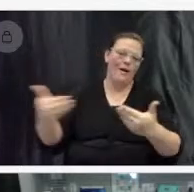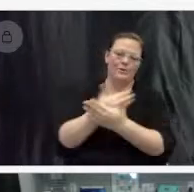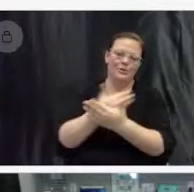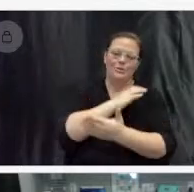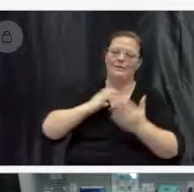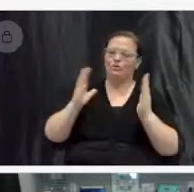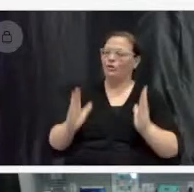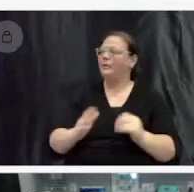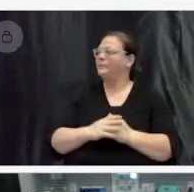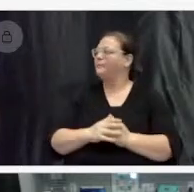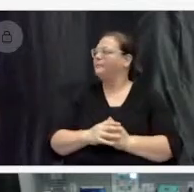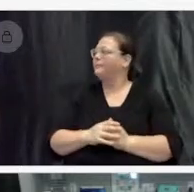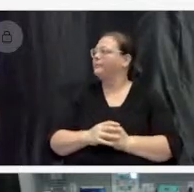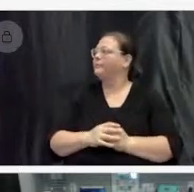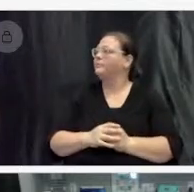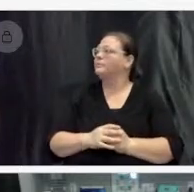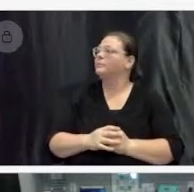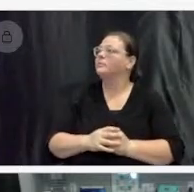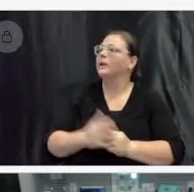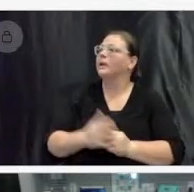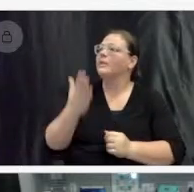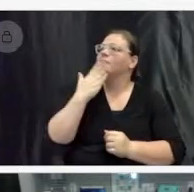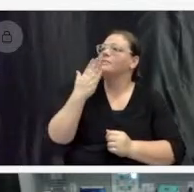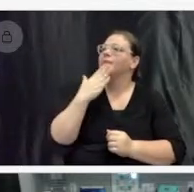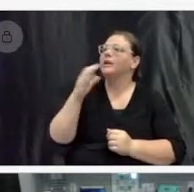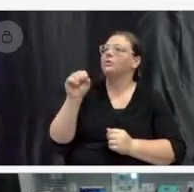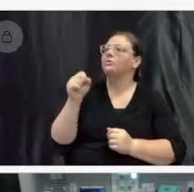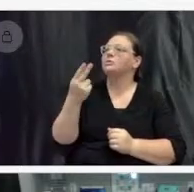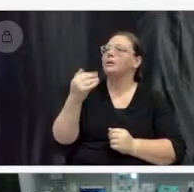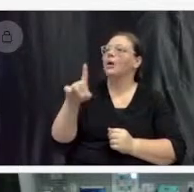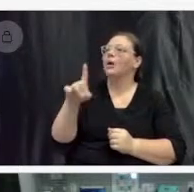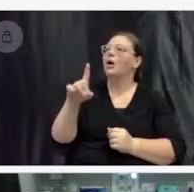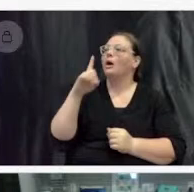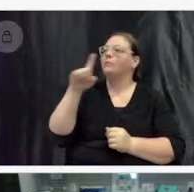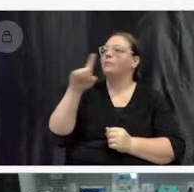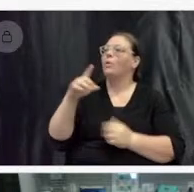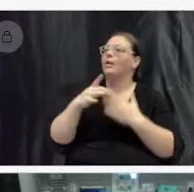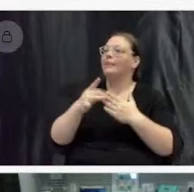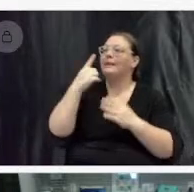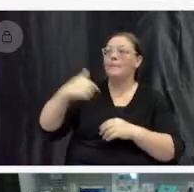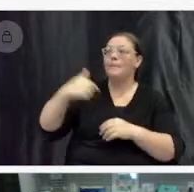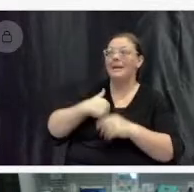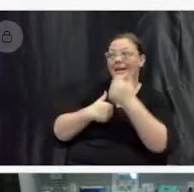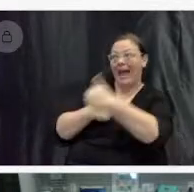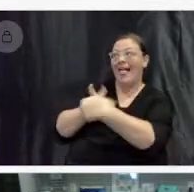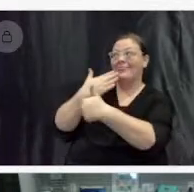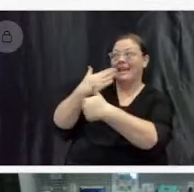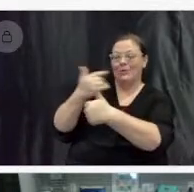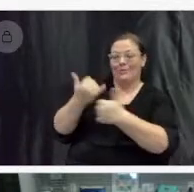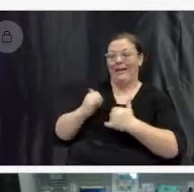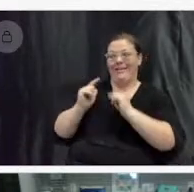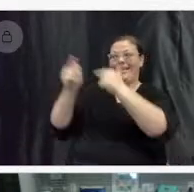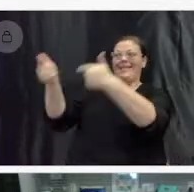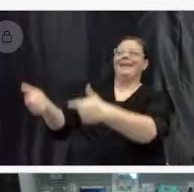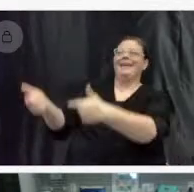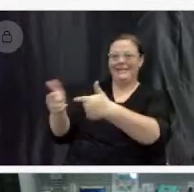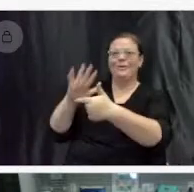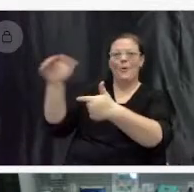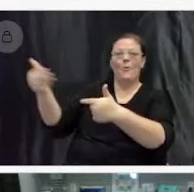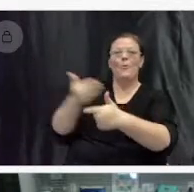Smart. Lead off. I'd like to thank Commissioner Samaj for taking the lead-off spot from me by joining the commission. You're welcome. Yeah, welcome